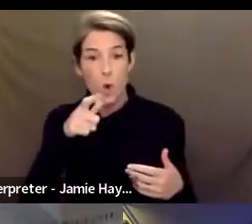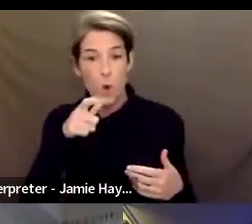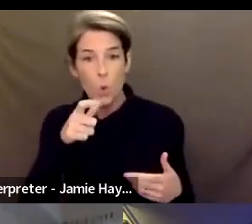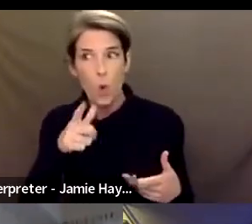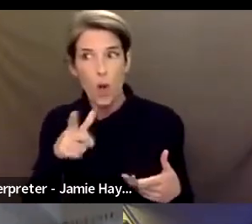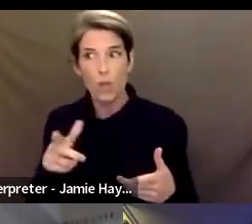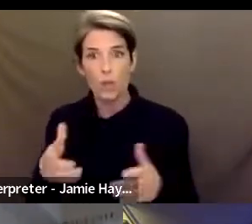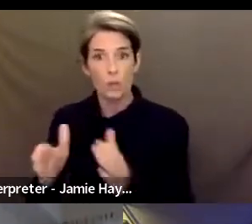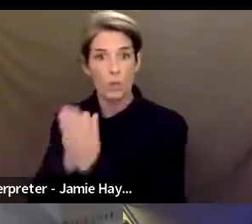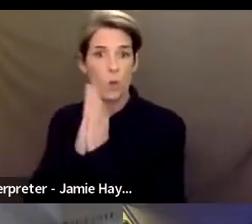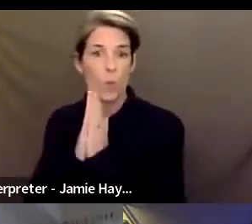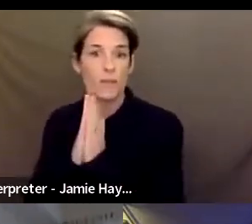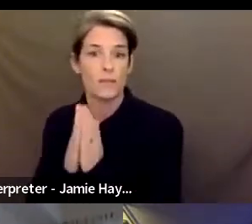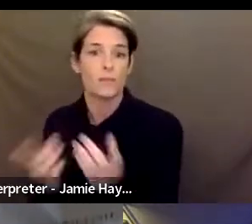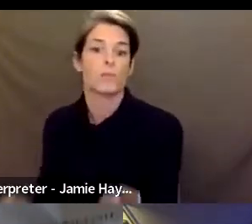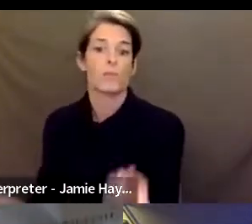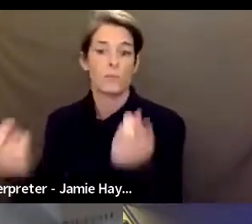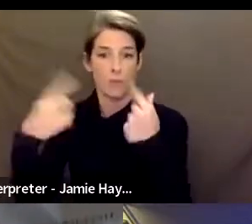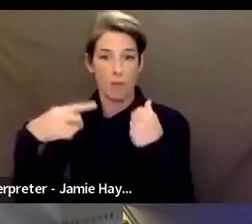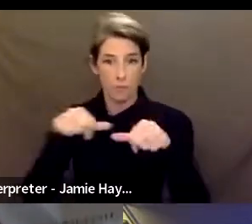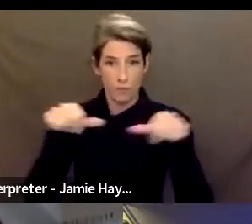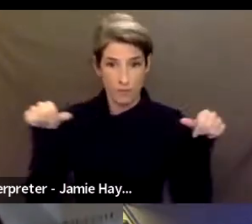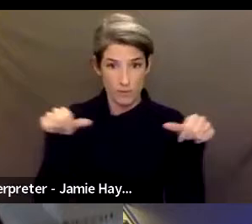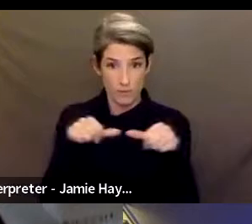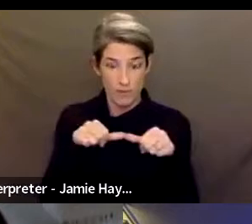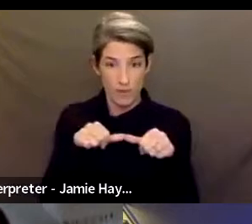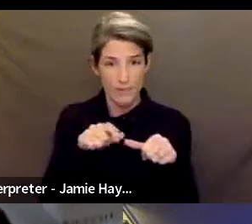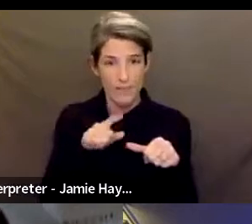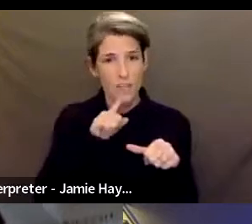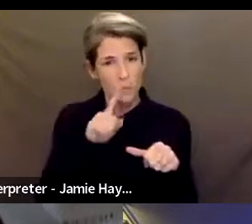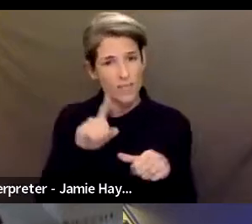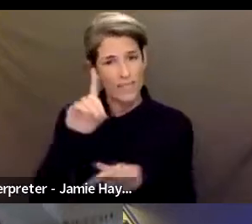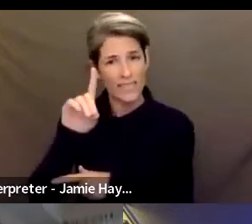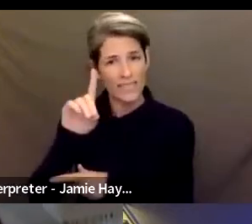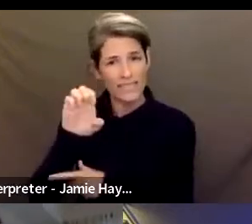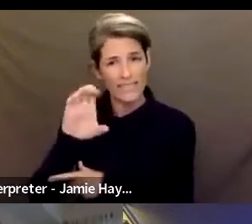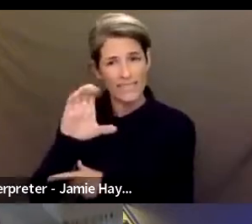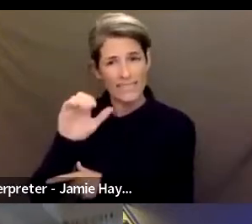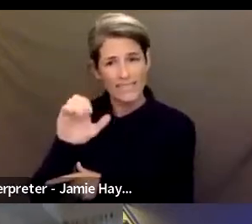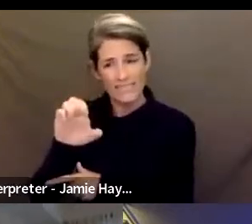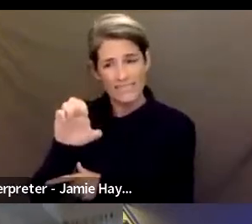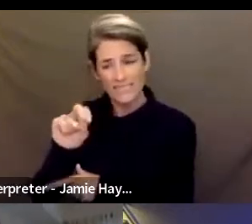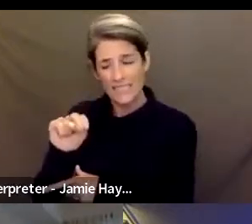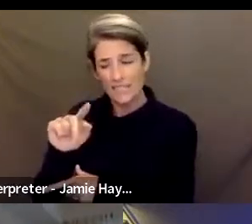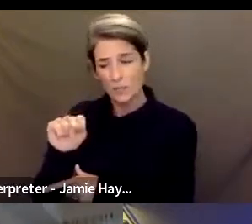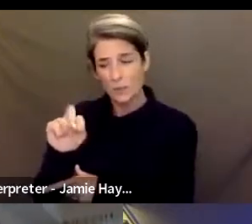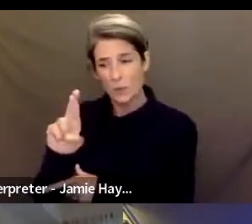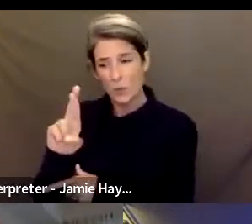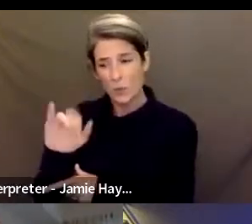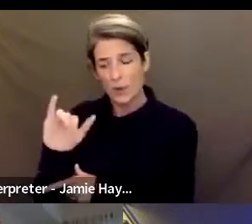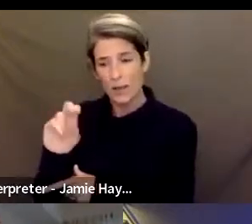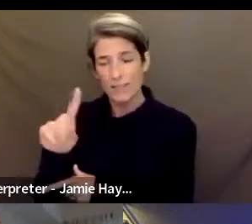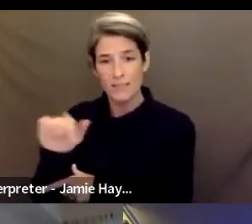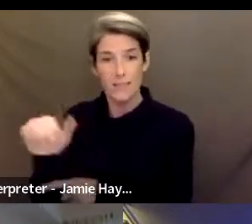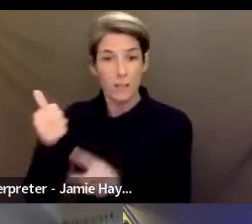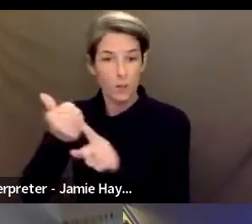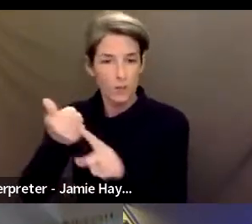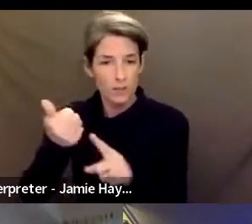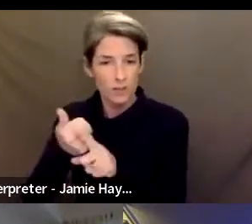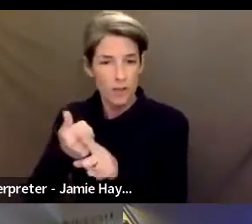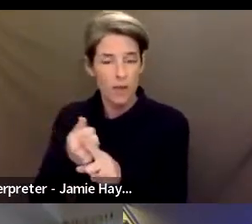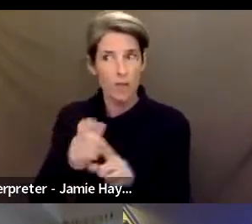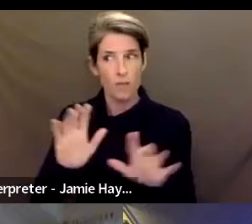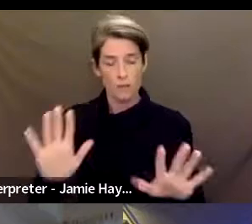and again, decentering yourself enough to be mindful of what that space needs to look like once this person arrives. If